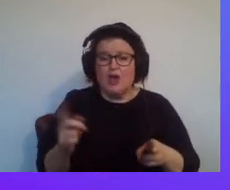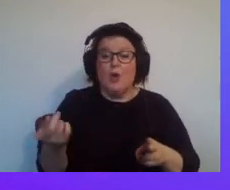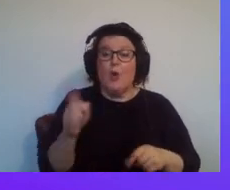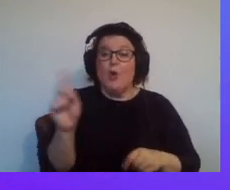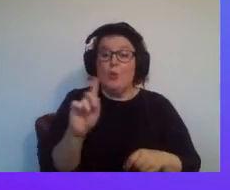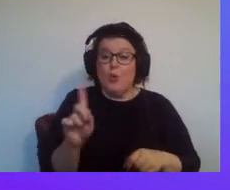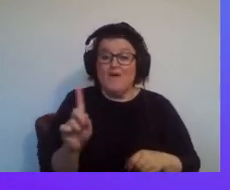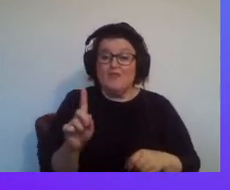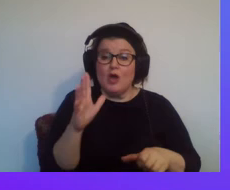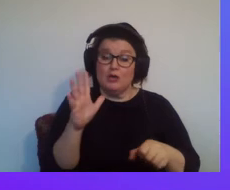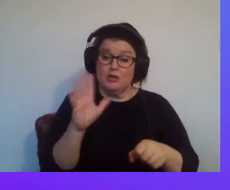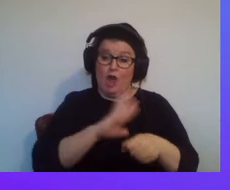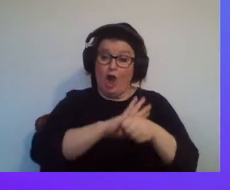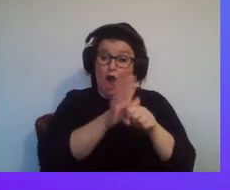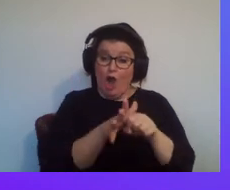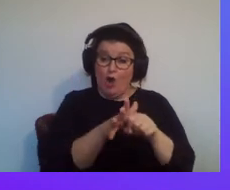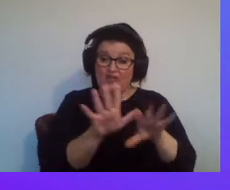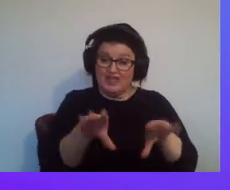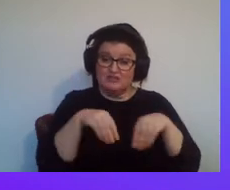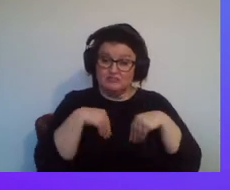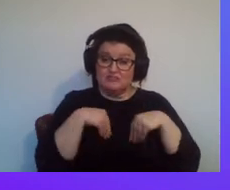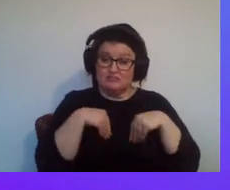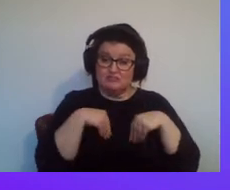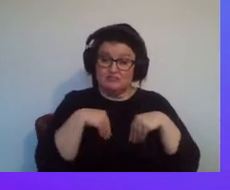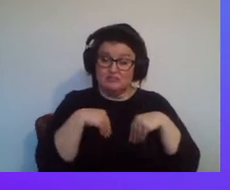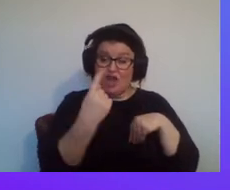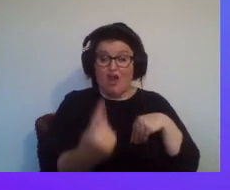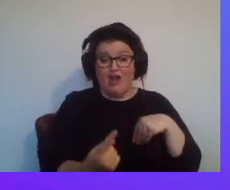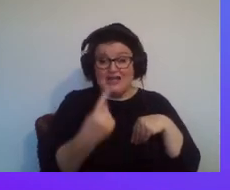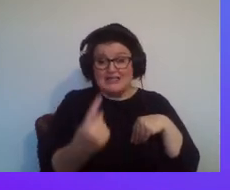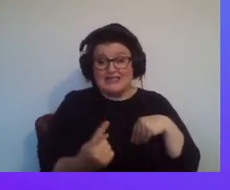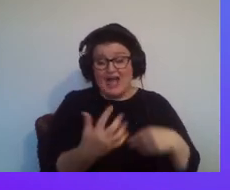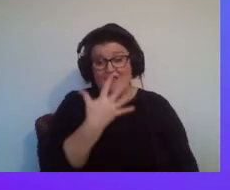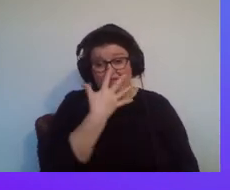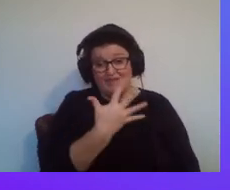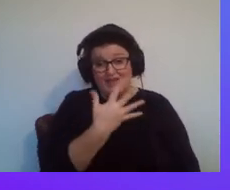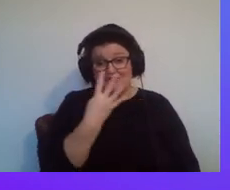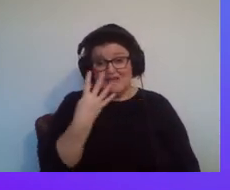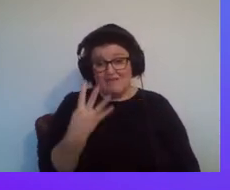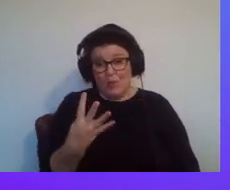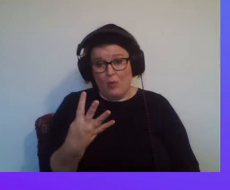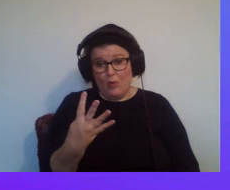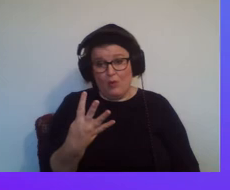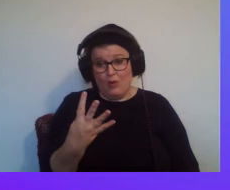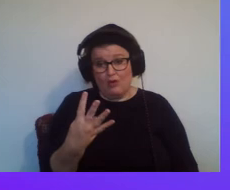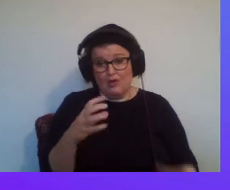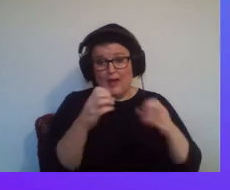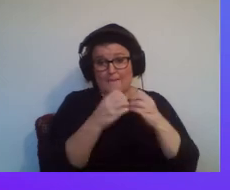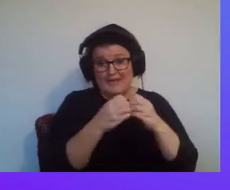54 years old. Mm. You know, and I'll never forget that. How did you feel?